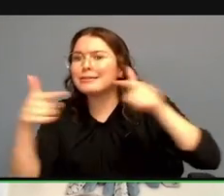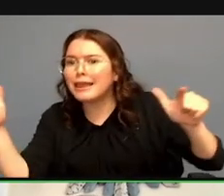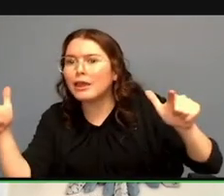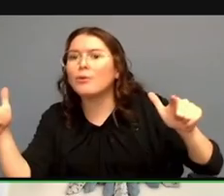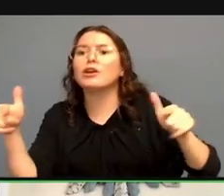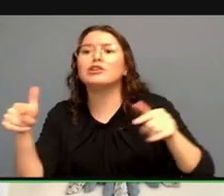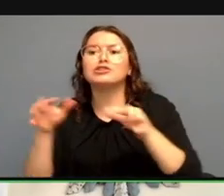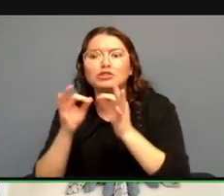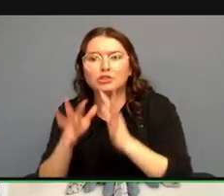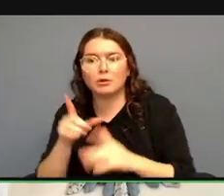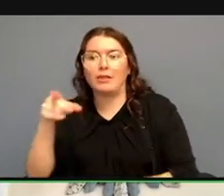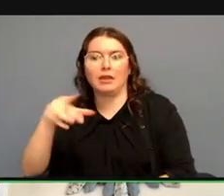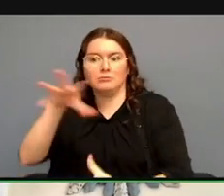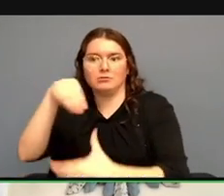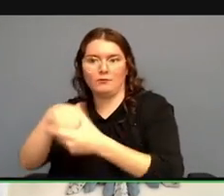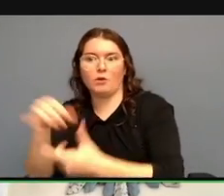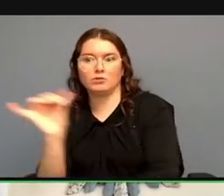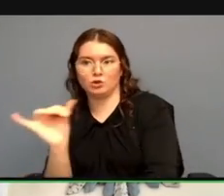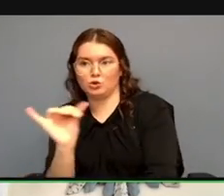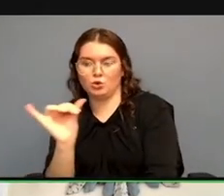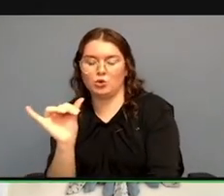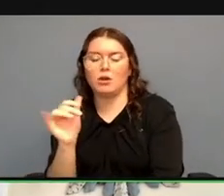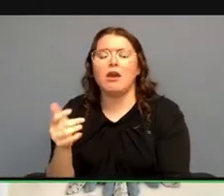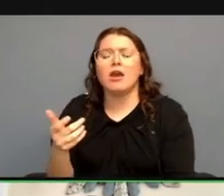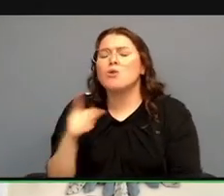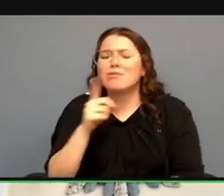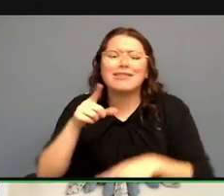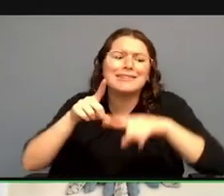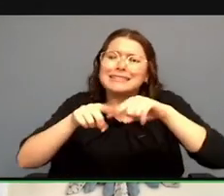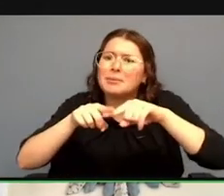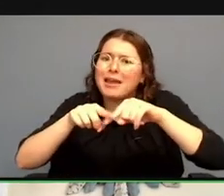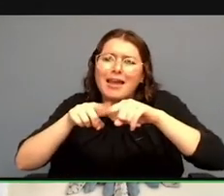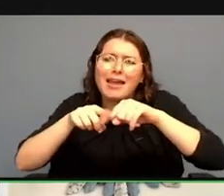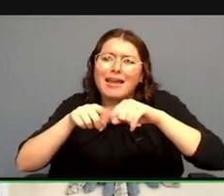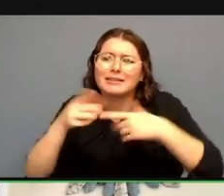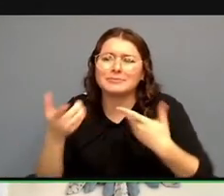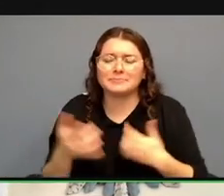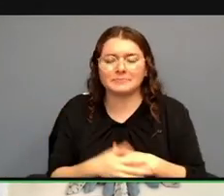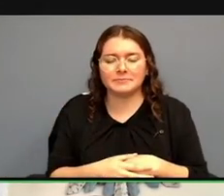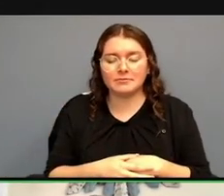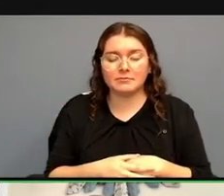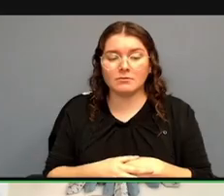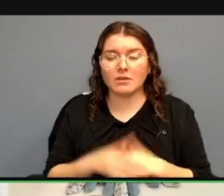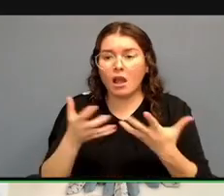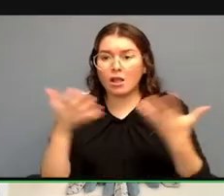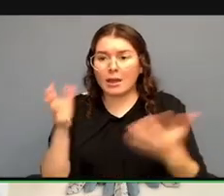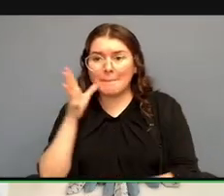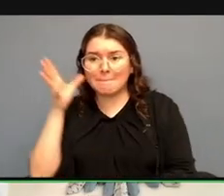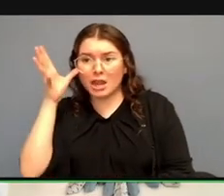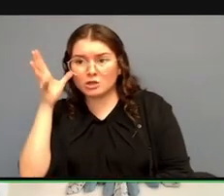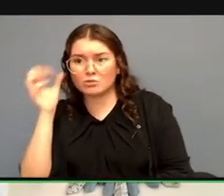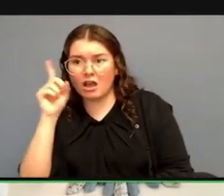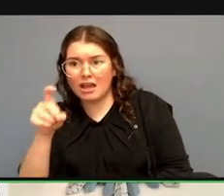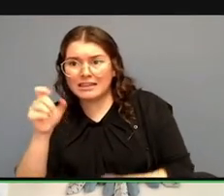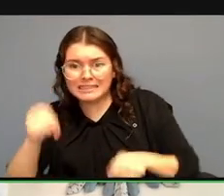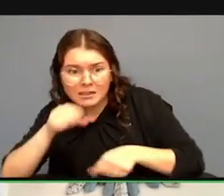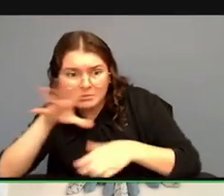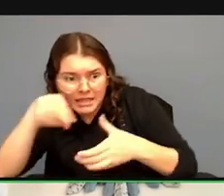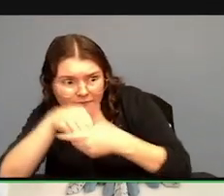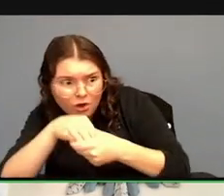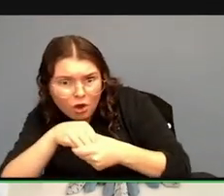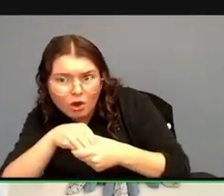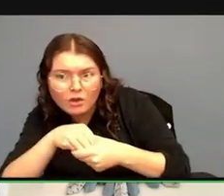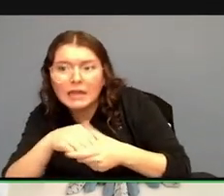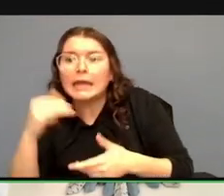in the process. It just really depends. And then a lot of times parents will ask if they can be involved. If the child